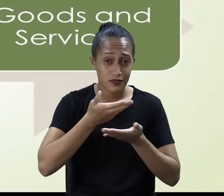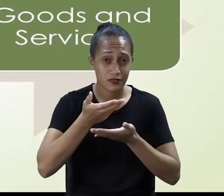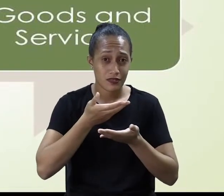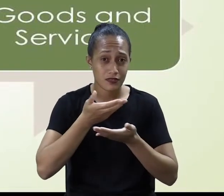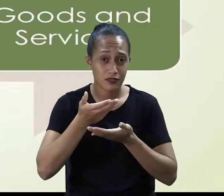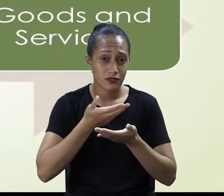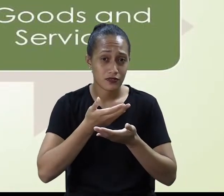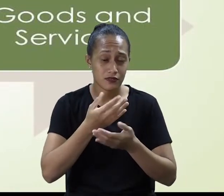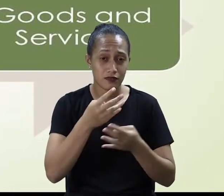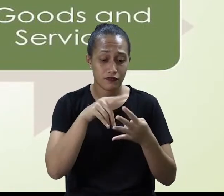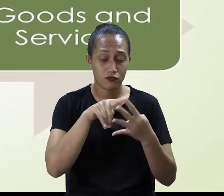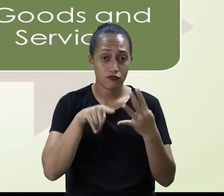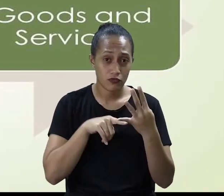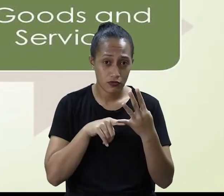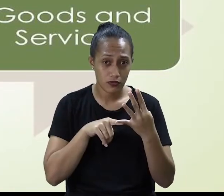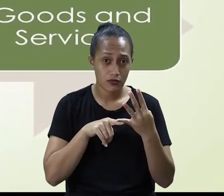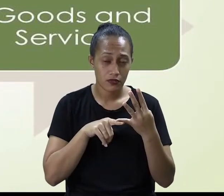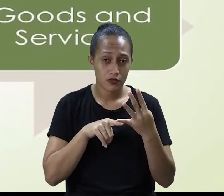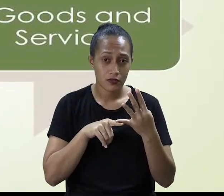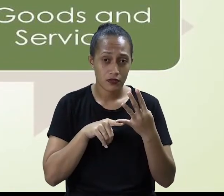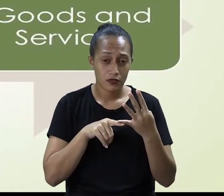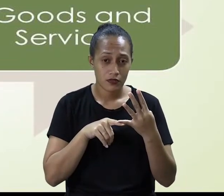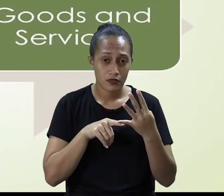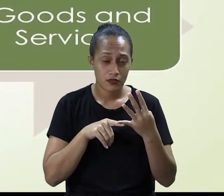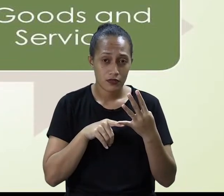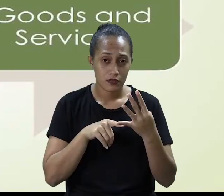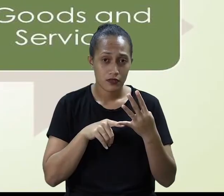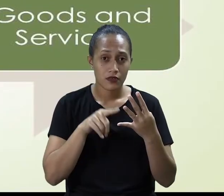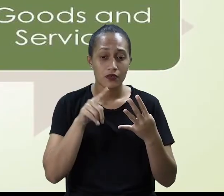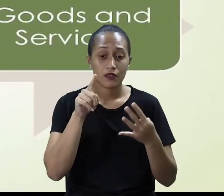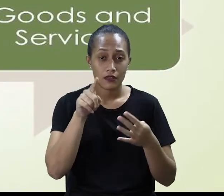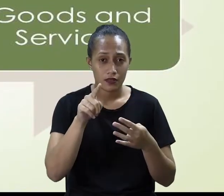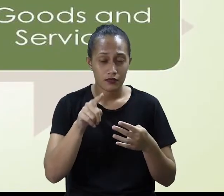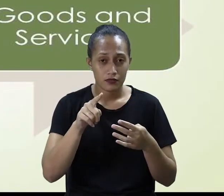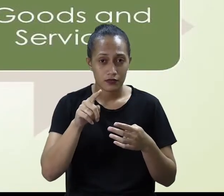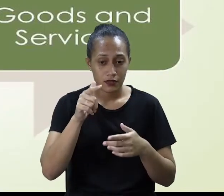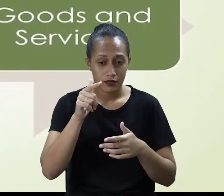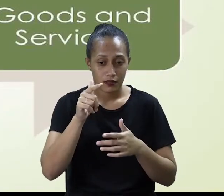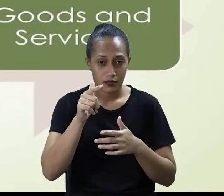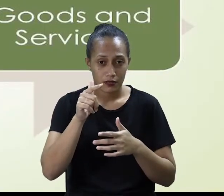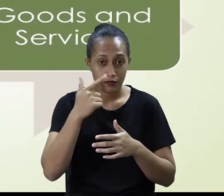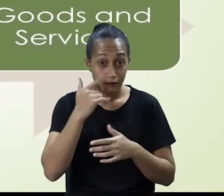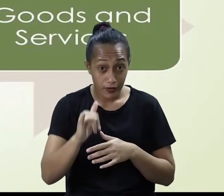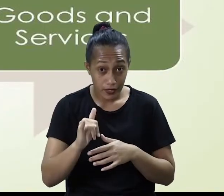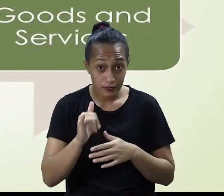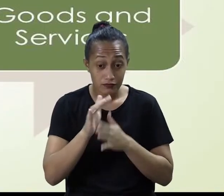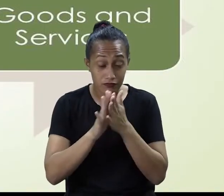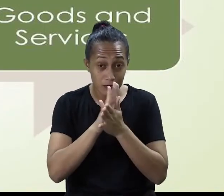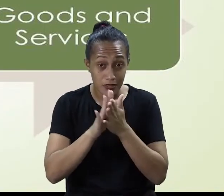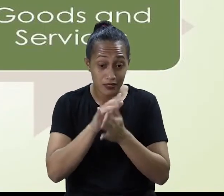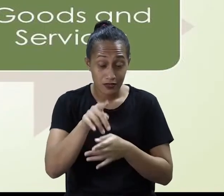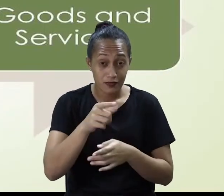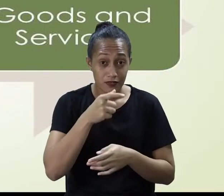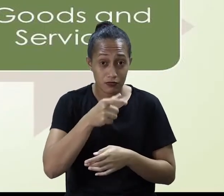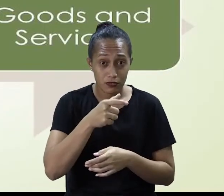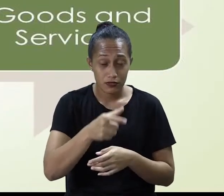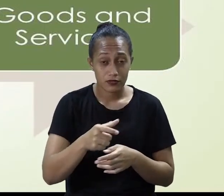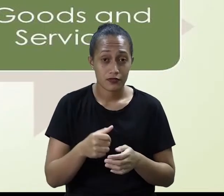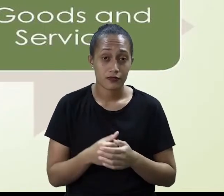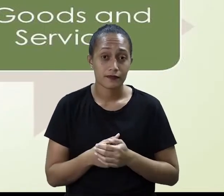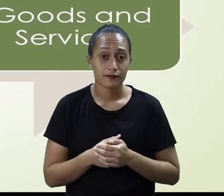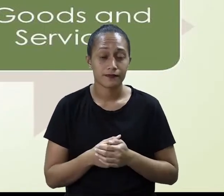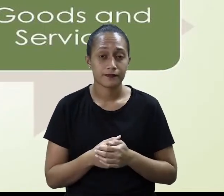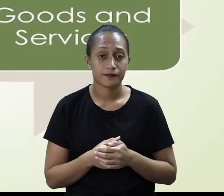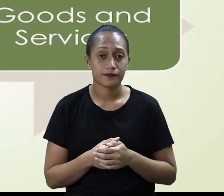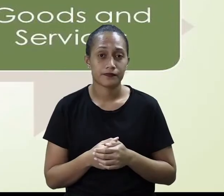The purpose of production is to produce goods and services in order to satisfy our needs and